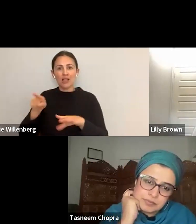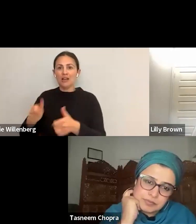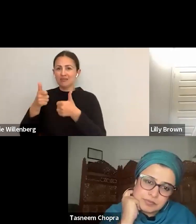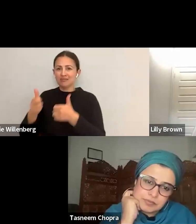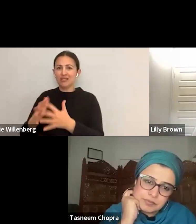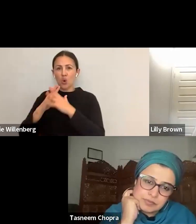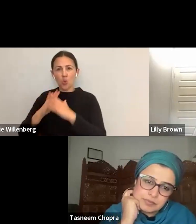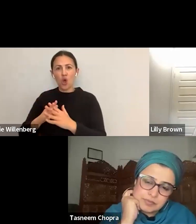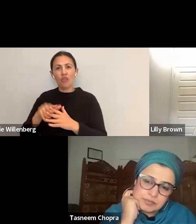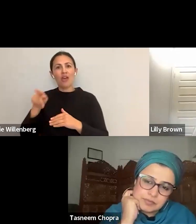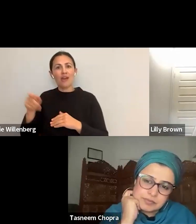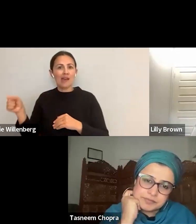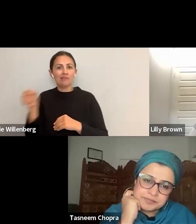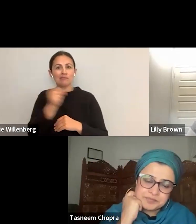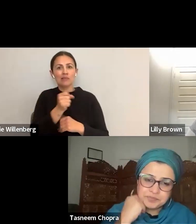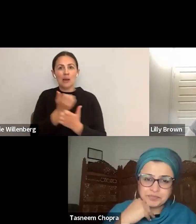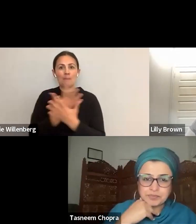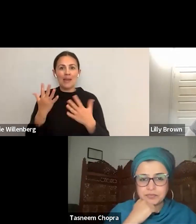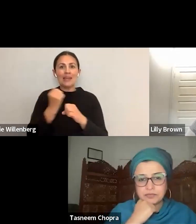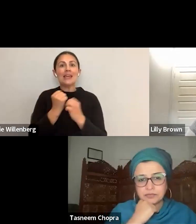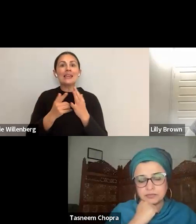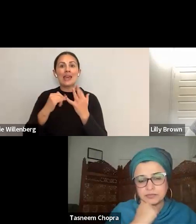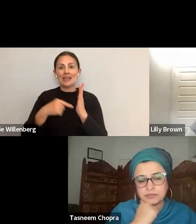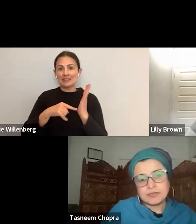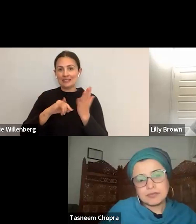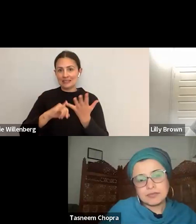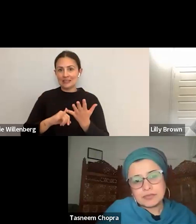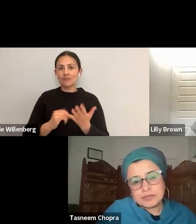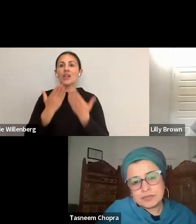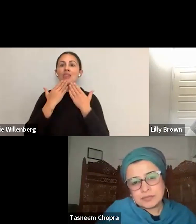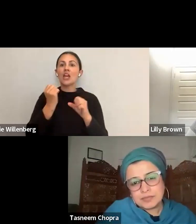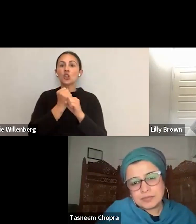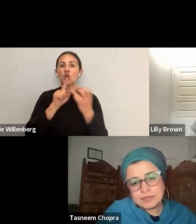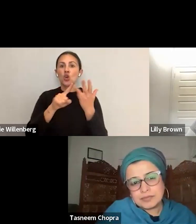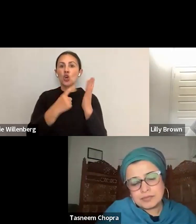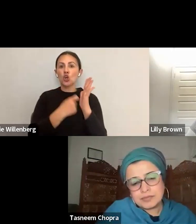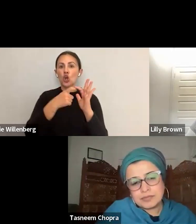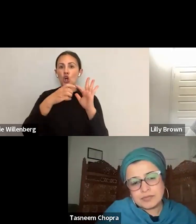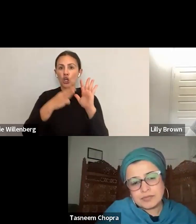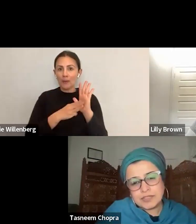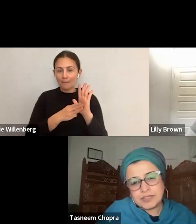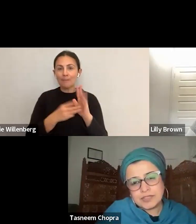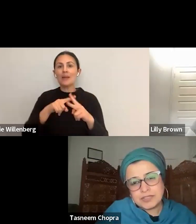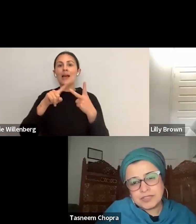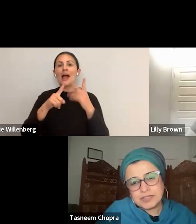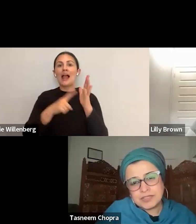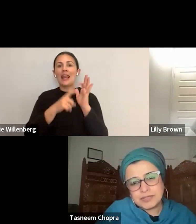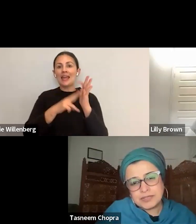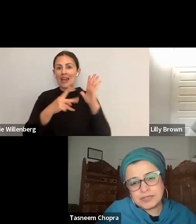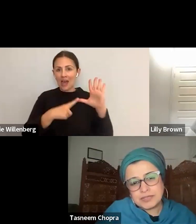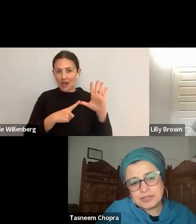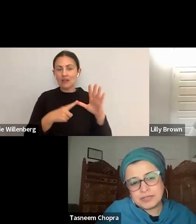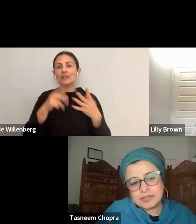into the program. Our thanks to Gurkum Agarulu and Lena Nahlous and the team